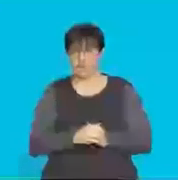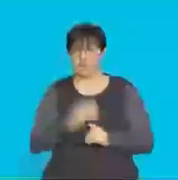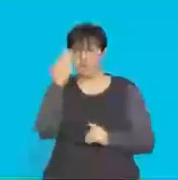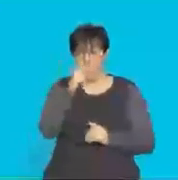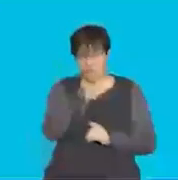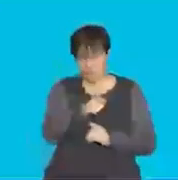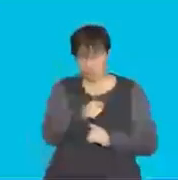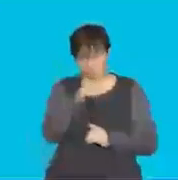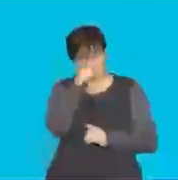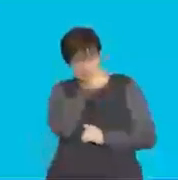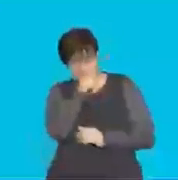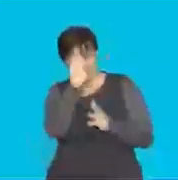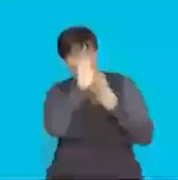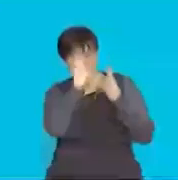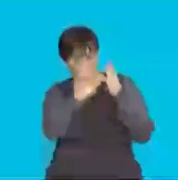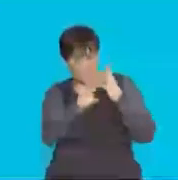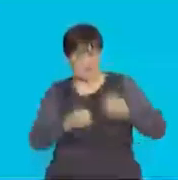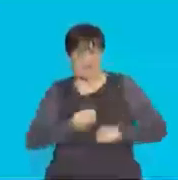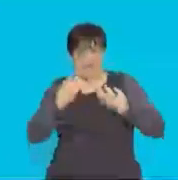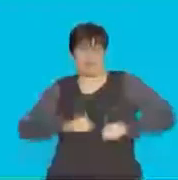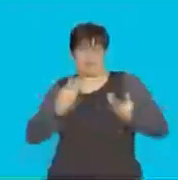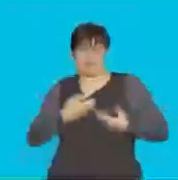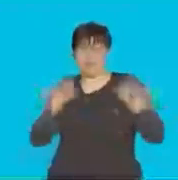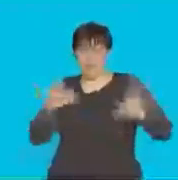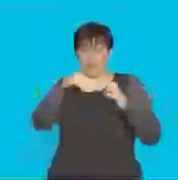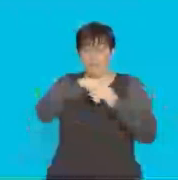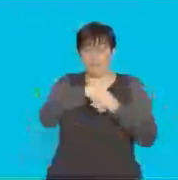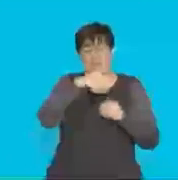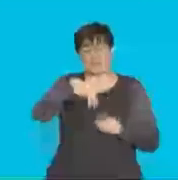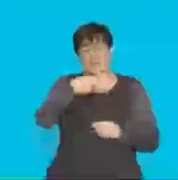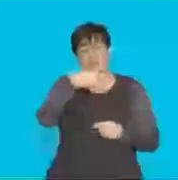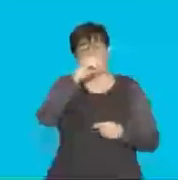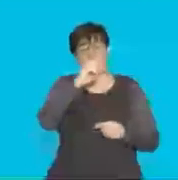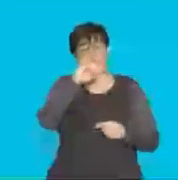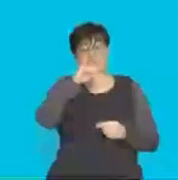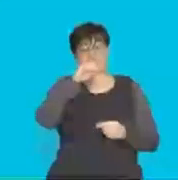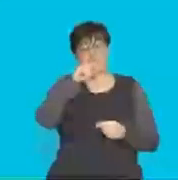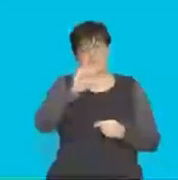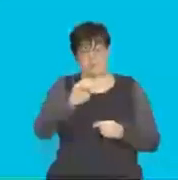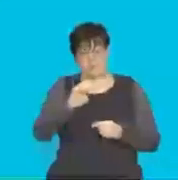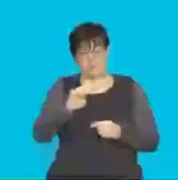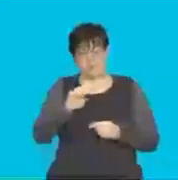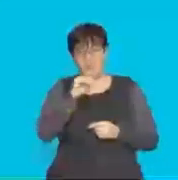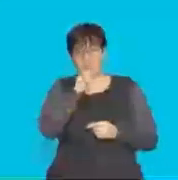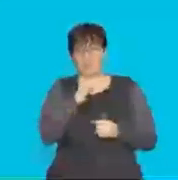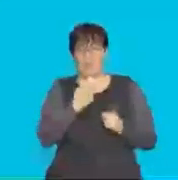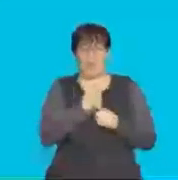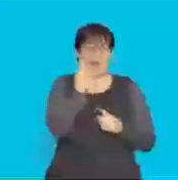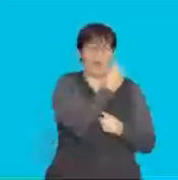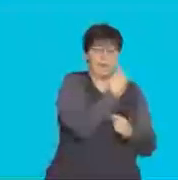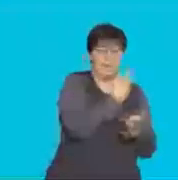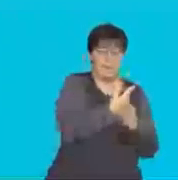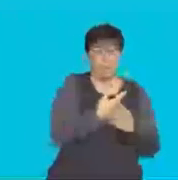is that characteristic that is expressed in the phenotype, regardless of whether it is in a